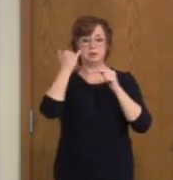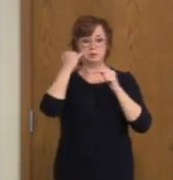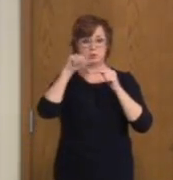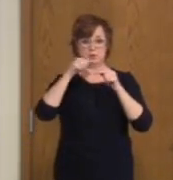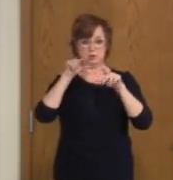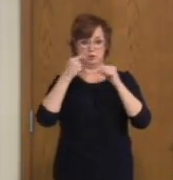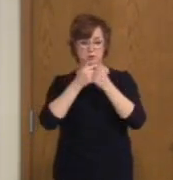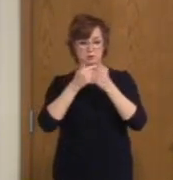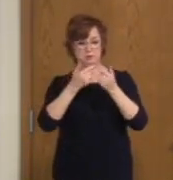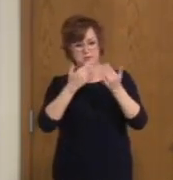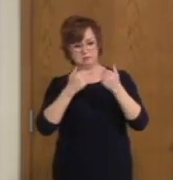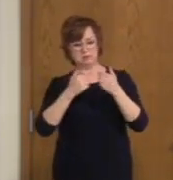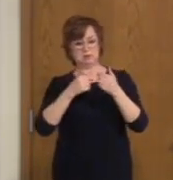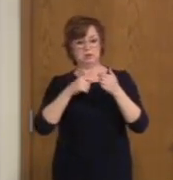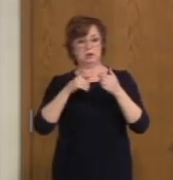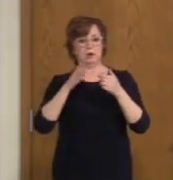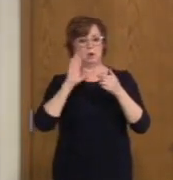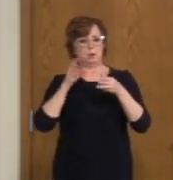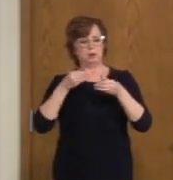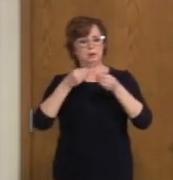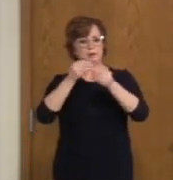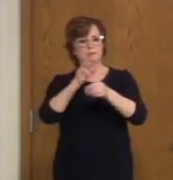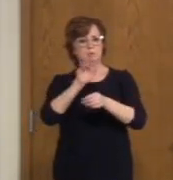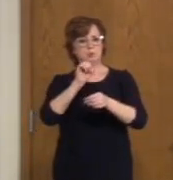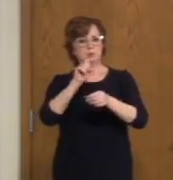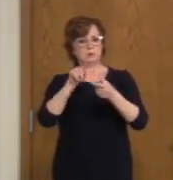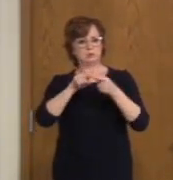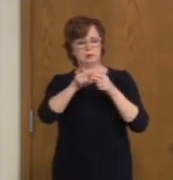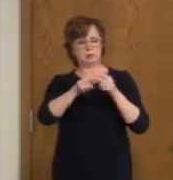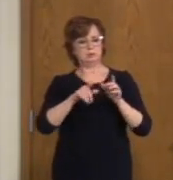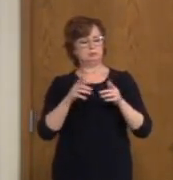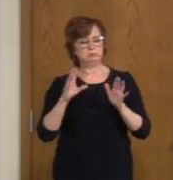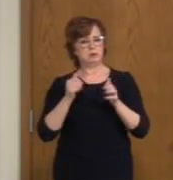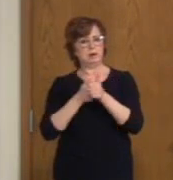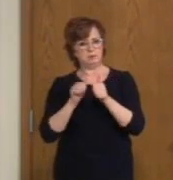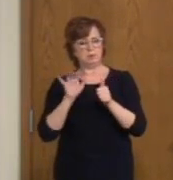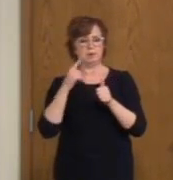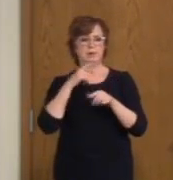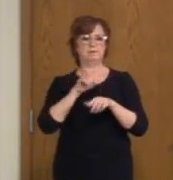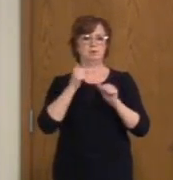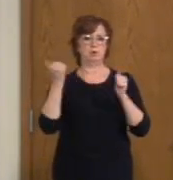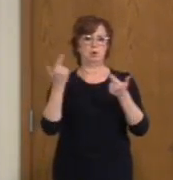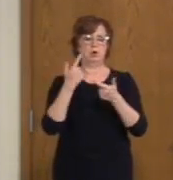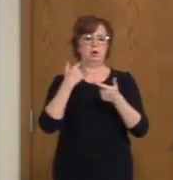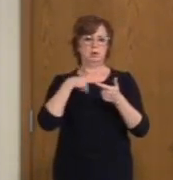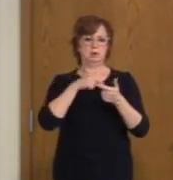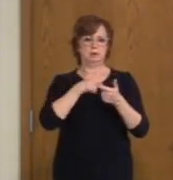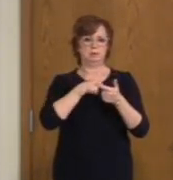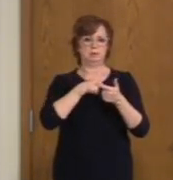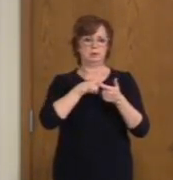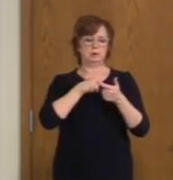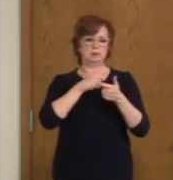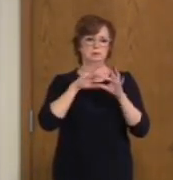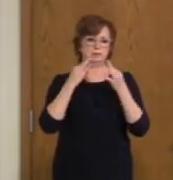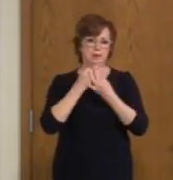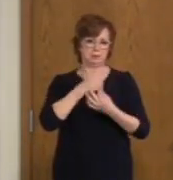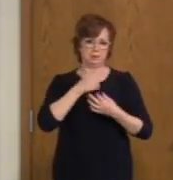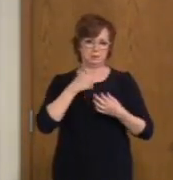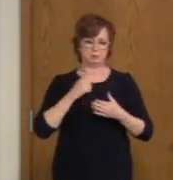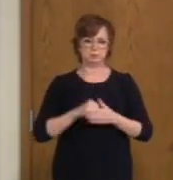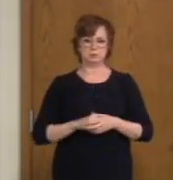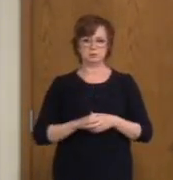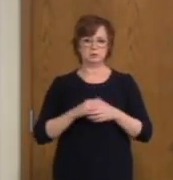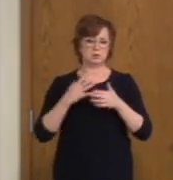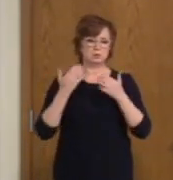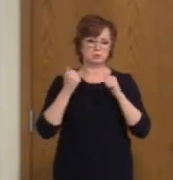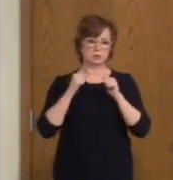it's very, the pressure is great to reach out, but I think we need to stay the course, spend time outdoors as much